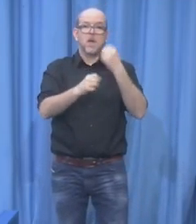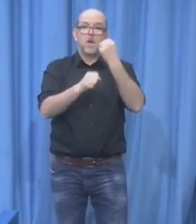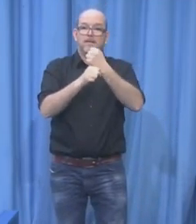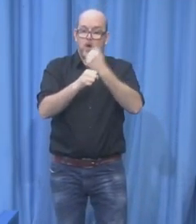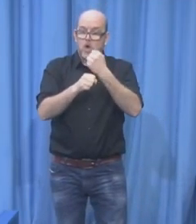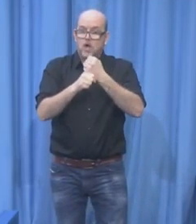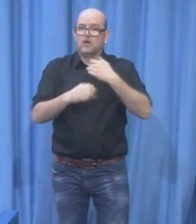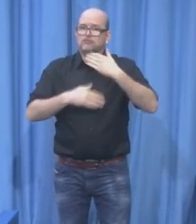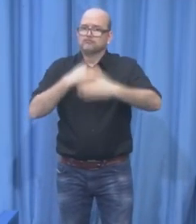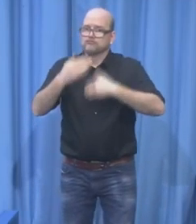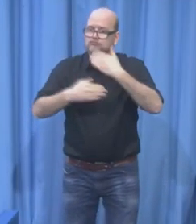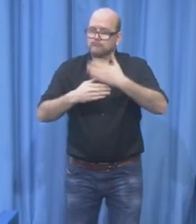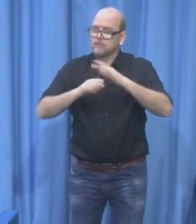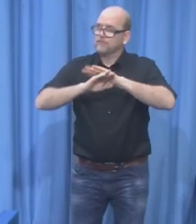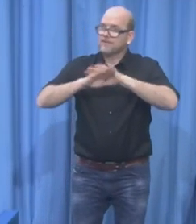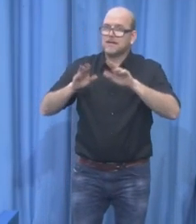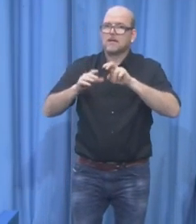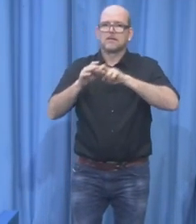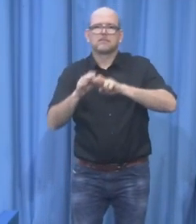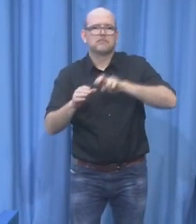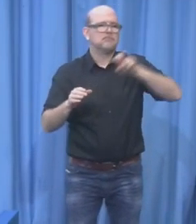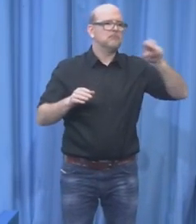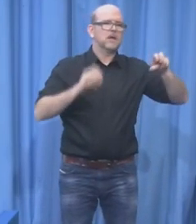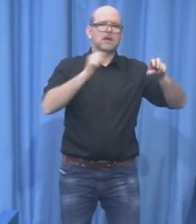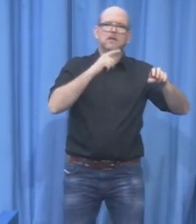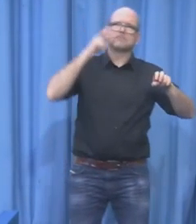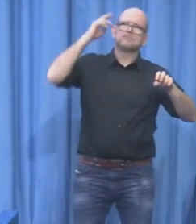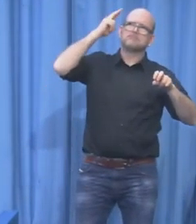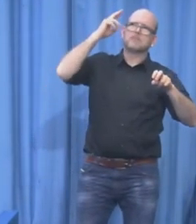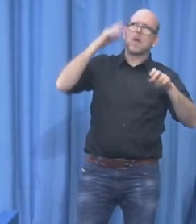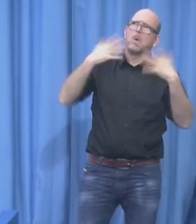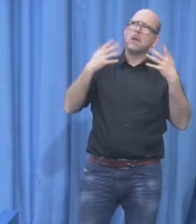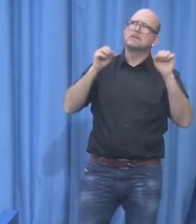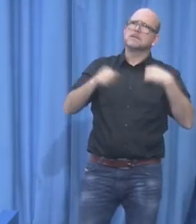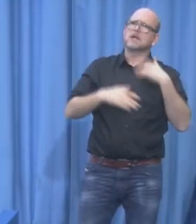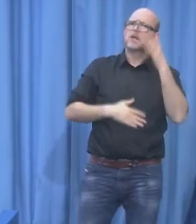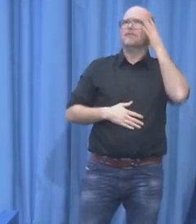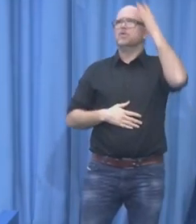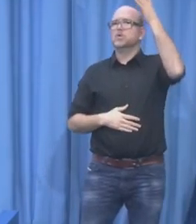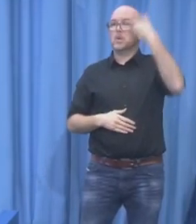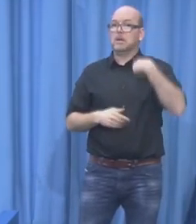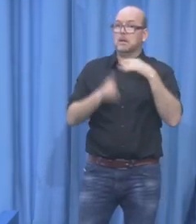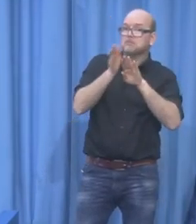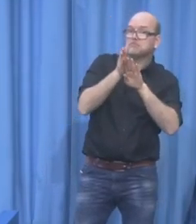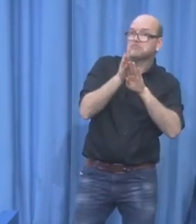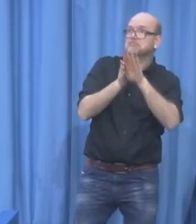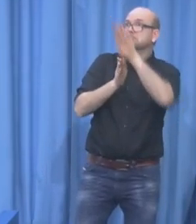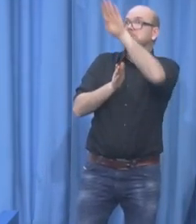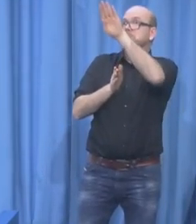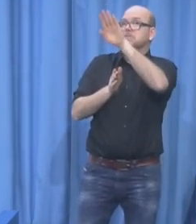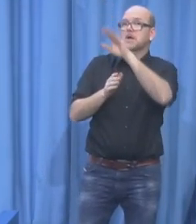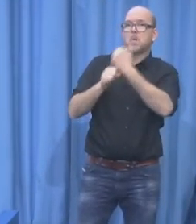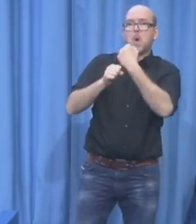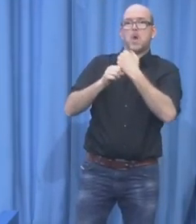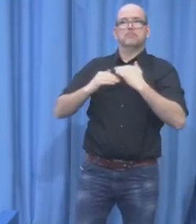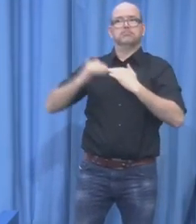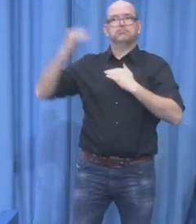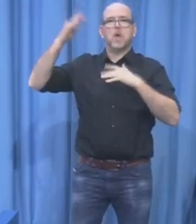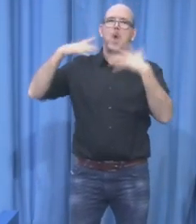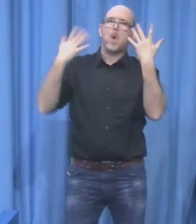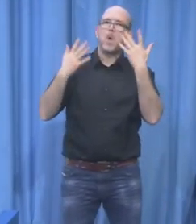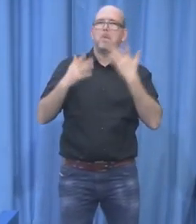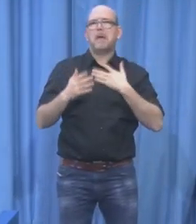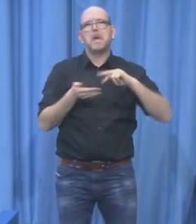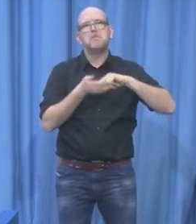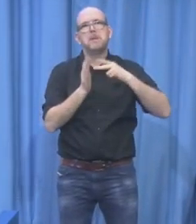And I suppose the major thing is that what Project Search has done to Kildare. Kildare, being a small town, we have put